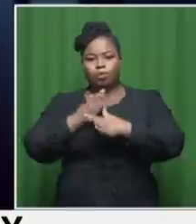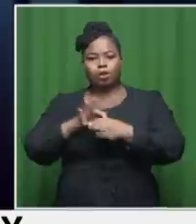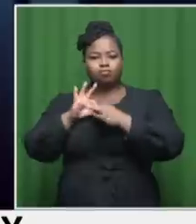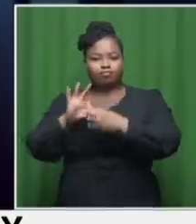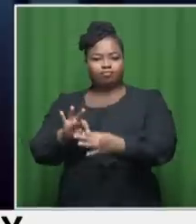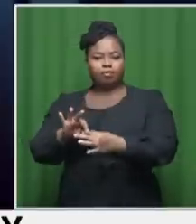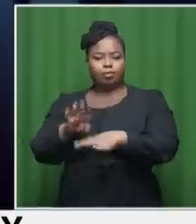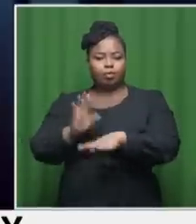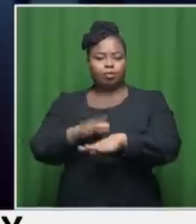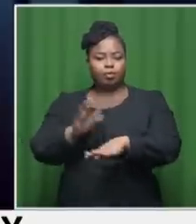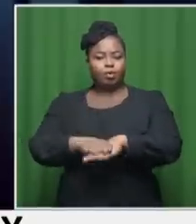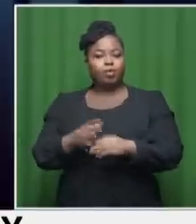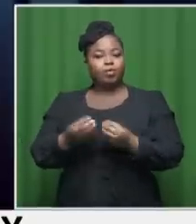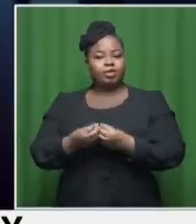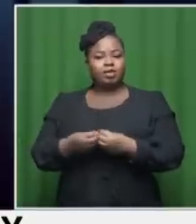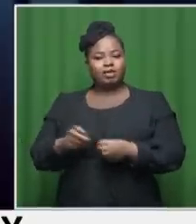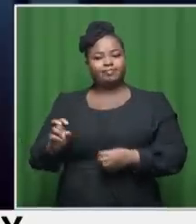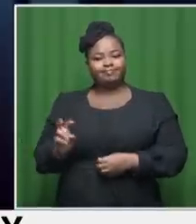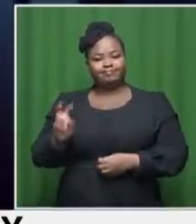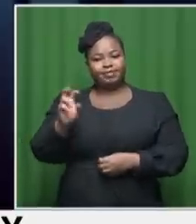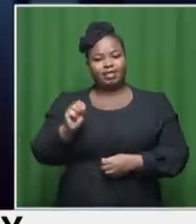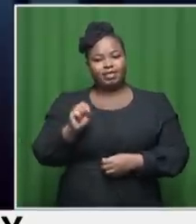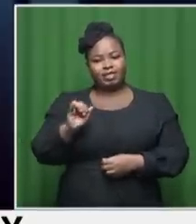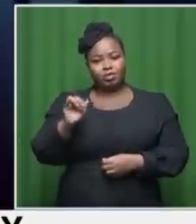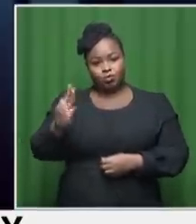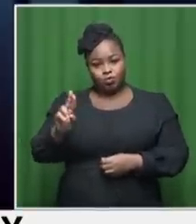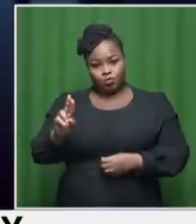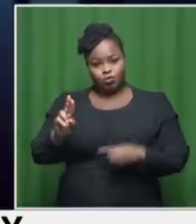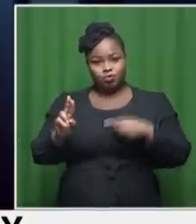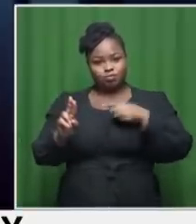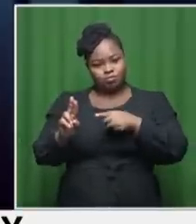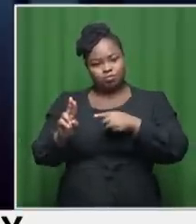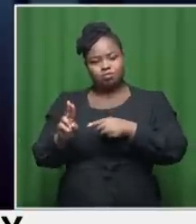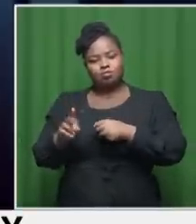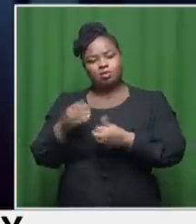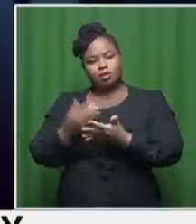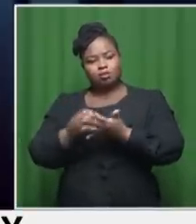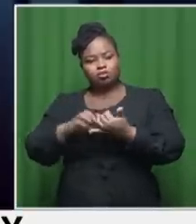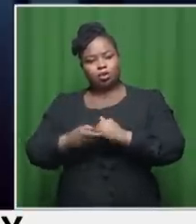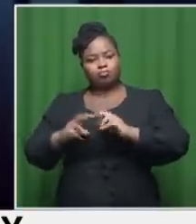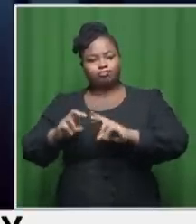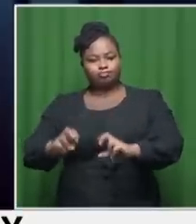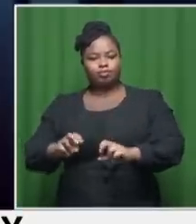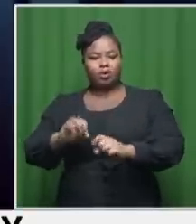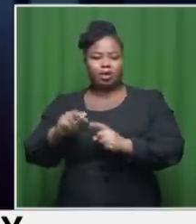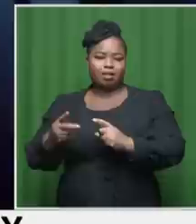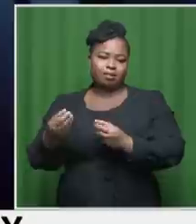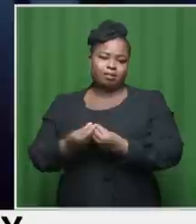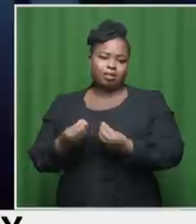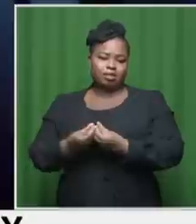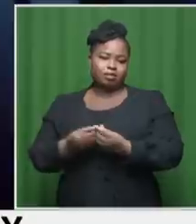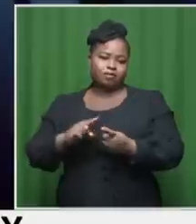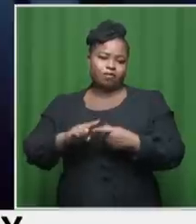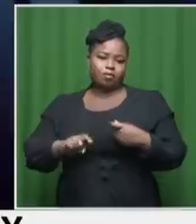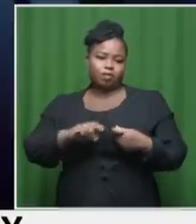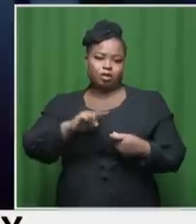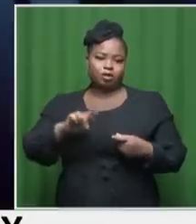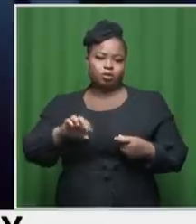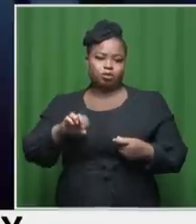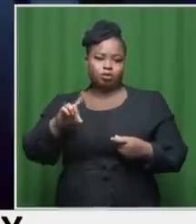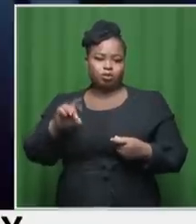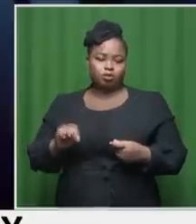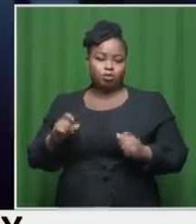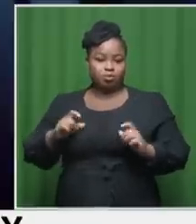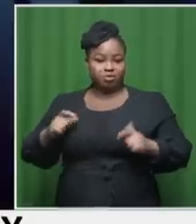closely with the Special Investigations Unit to deal with some of those items. And there